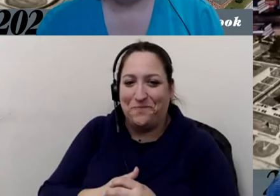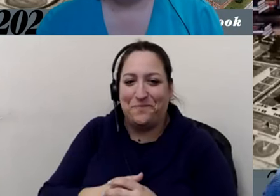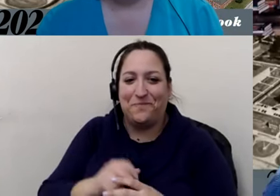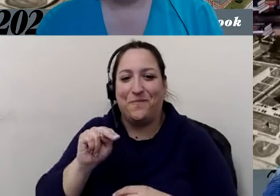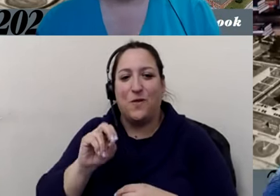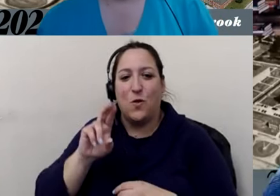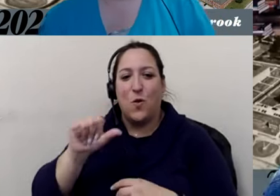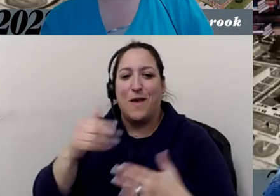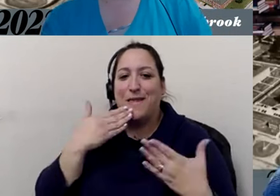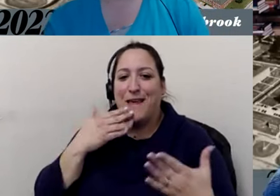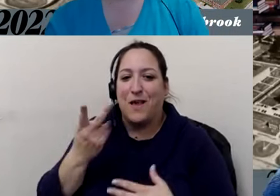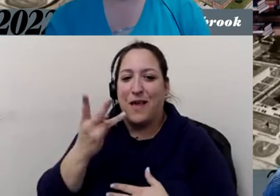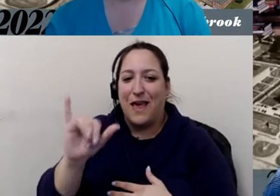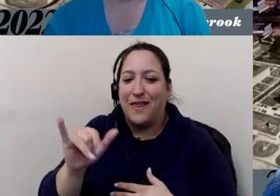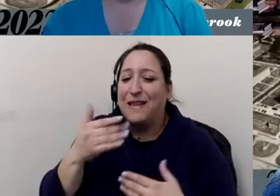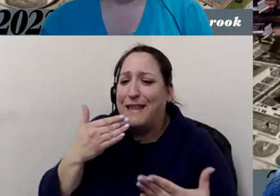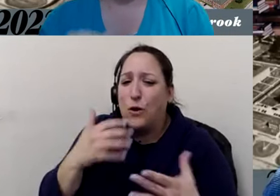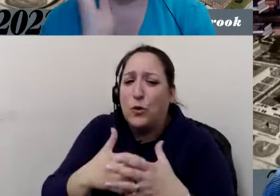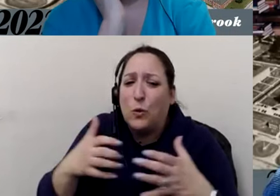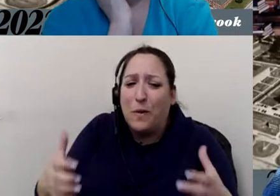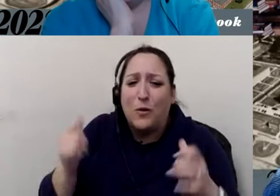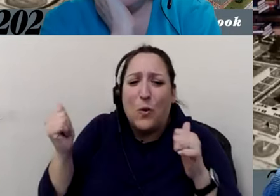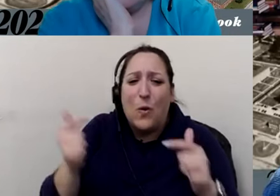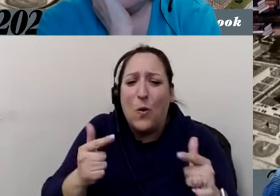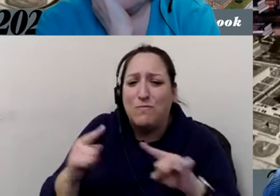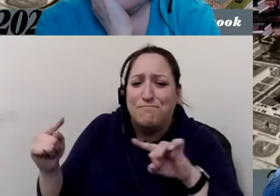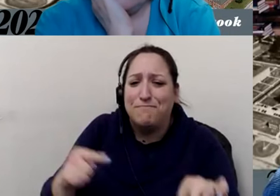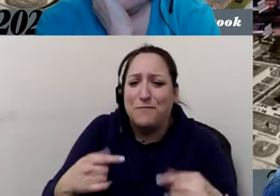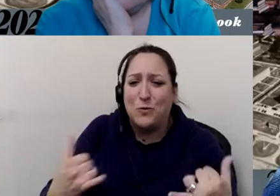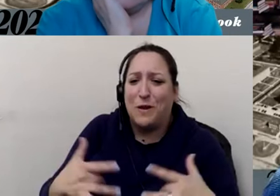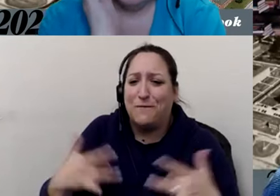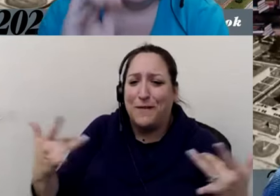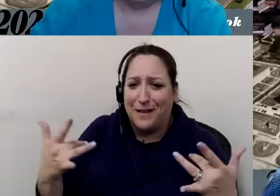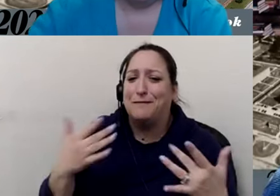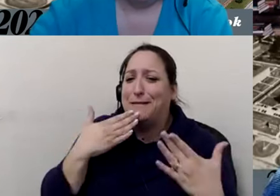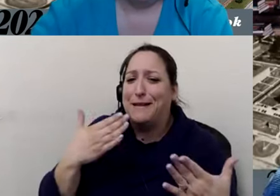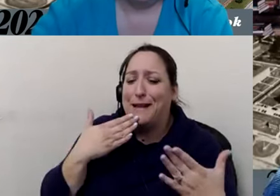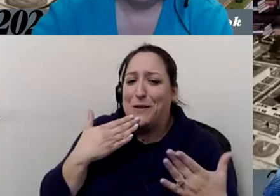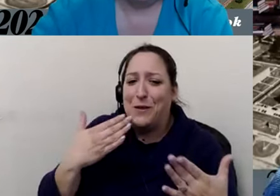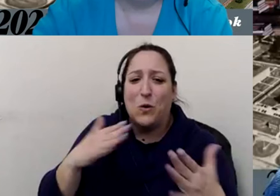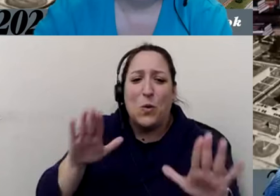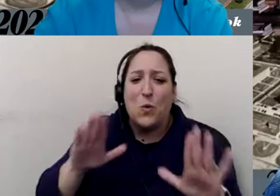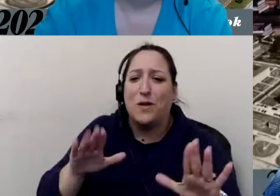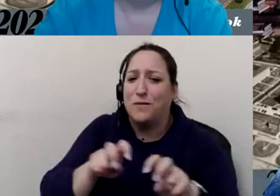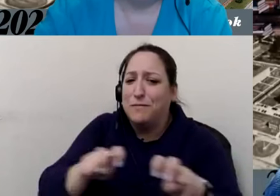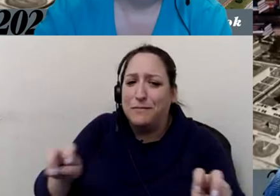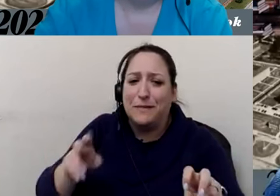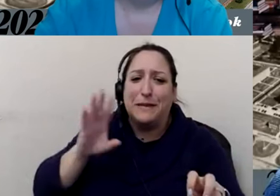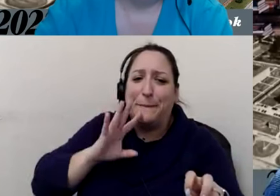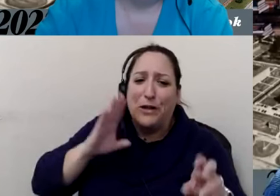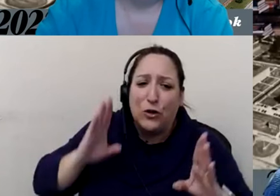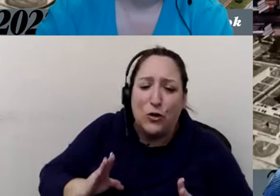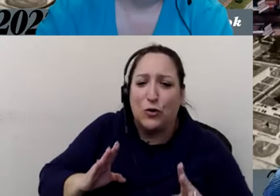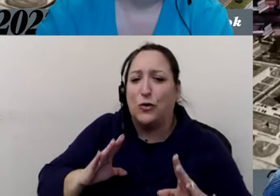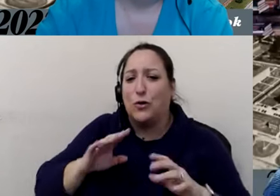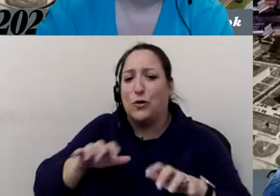Thank you, Kathy. Thank you so much for everyone for attending this event tonight. All our wonderful speakers and all